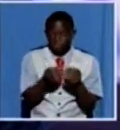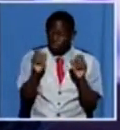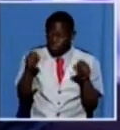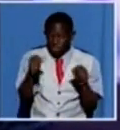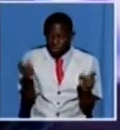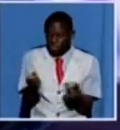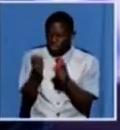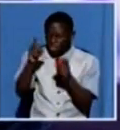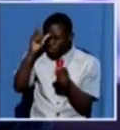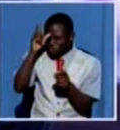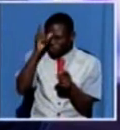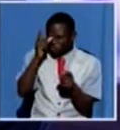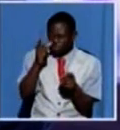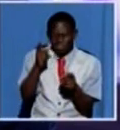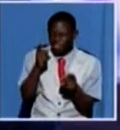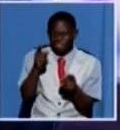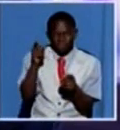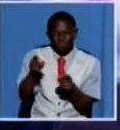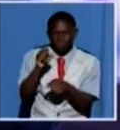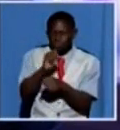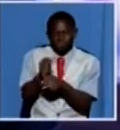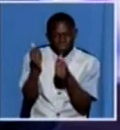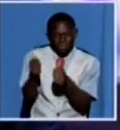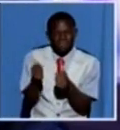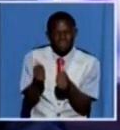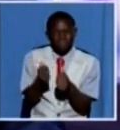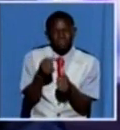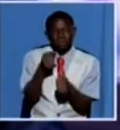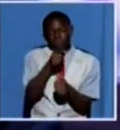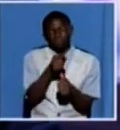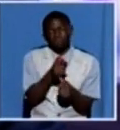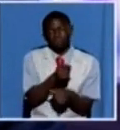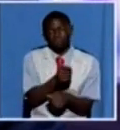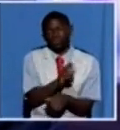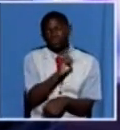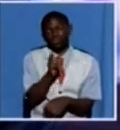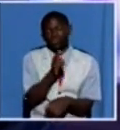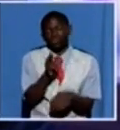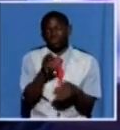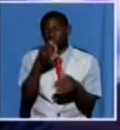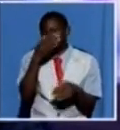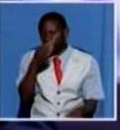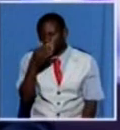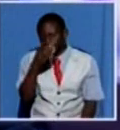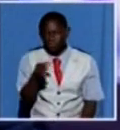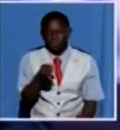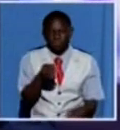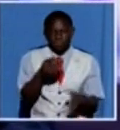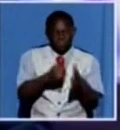cause paralysis in the operation of government, because they know that if we let this team of men and women under